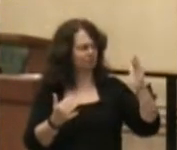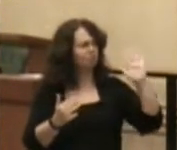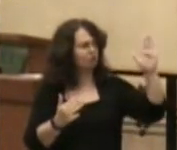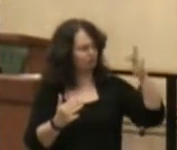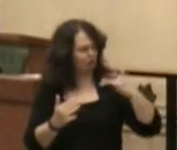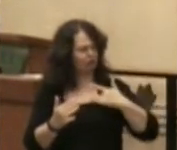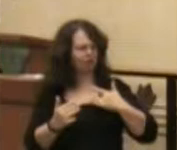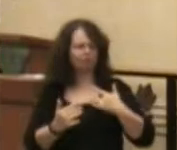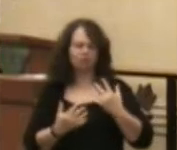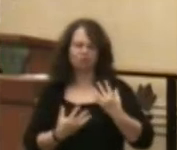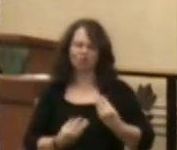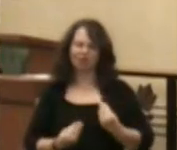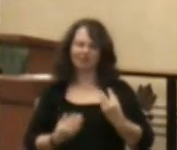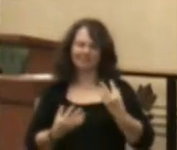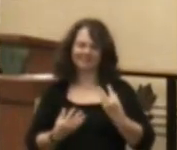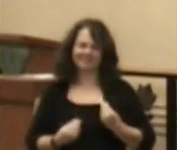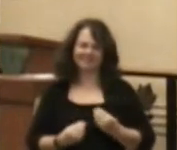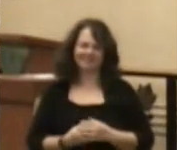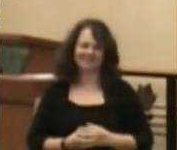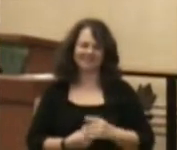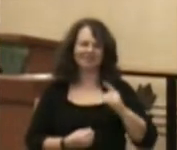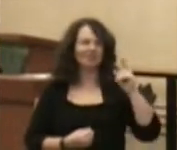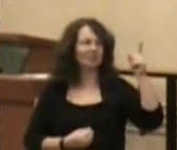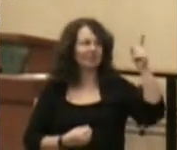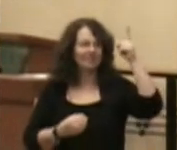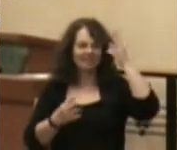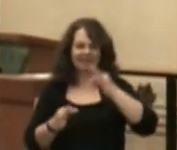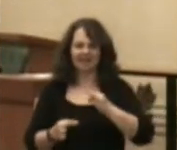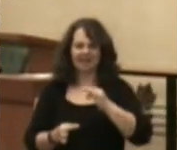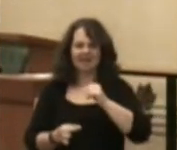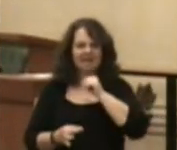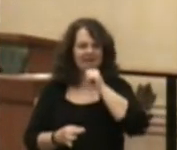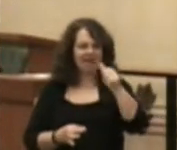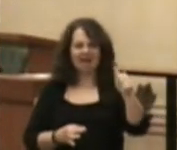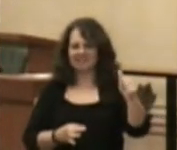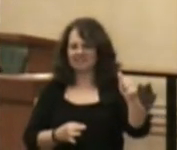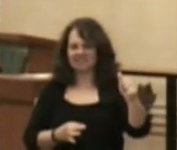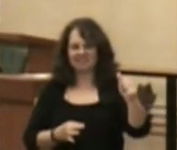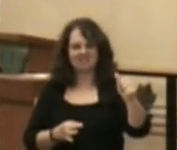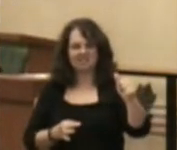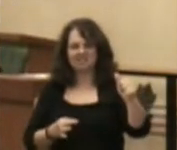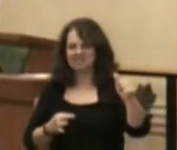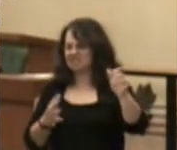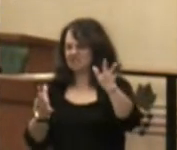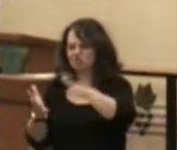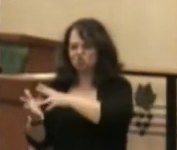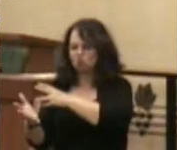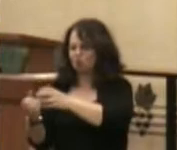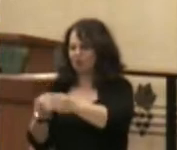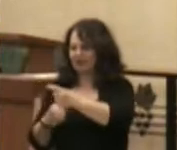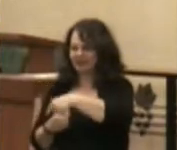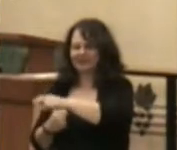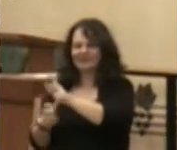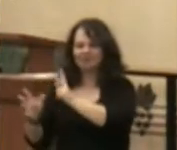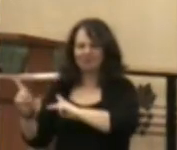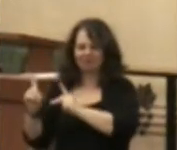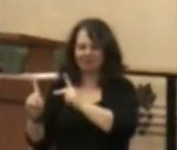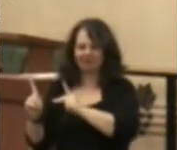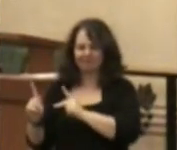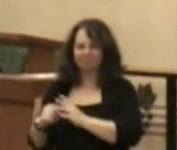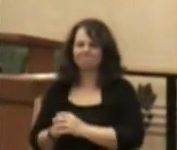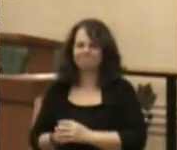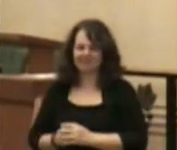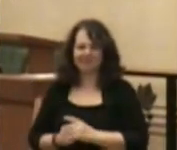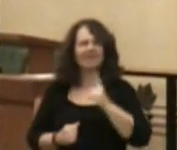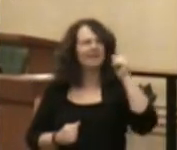And we read that he decided not to bring the disaster upon the people that he had planned,